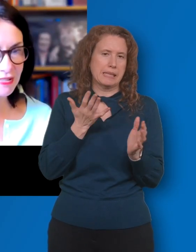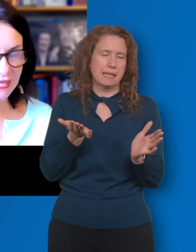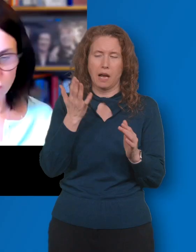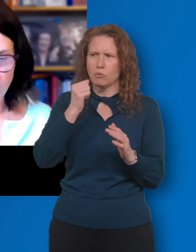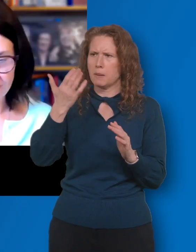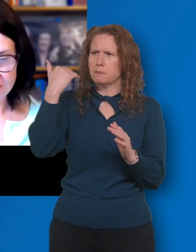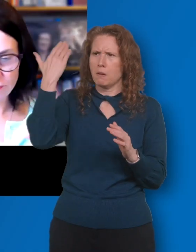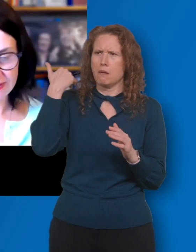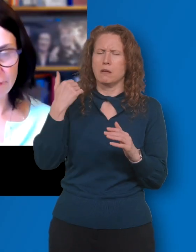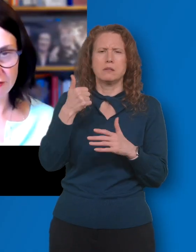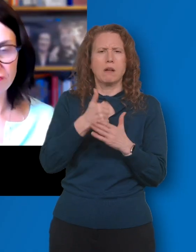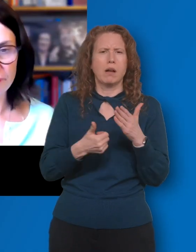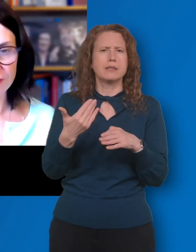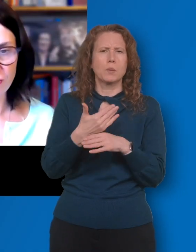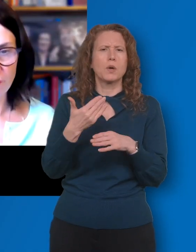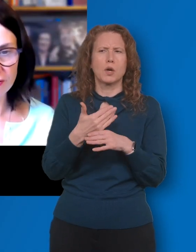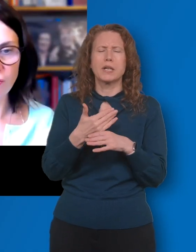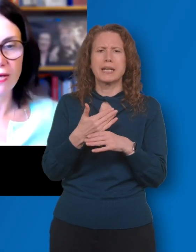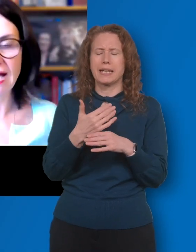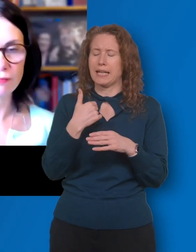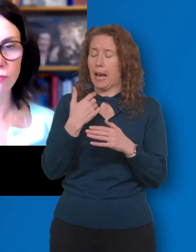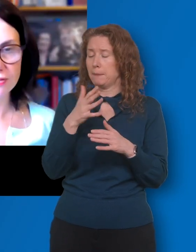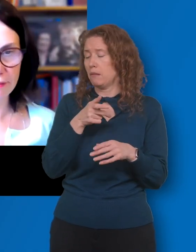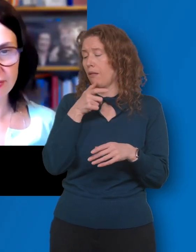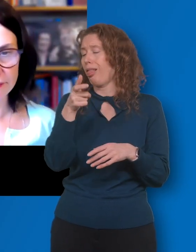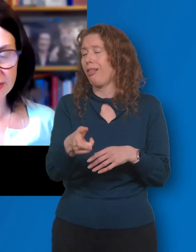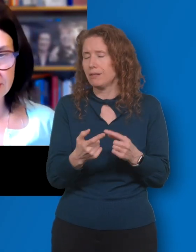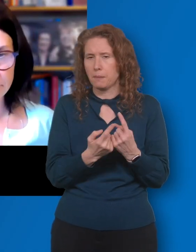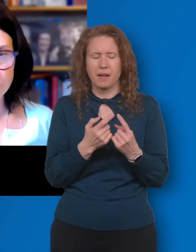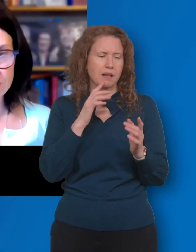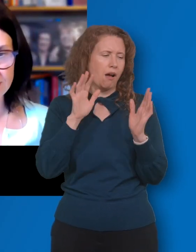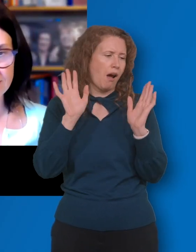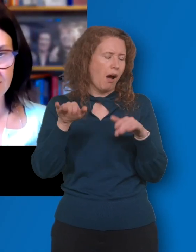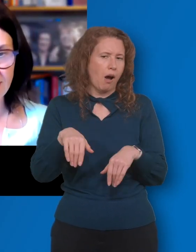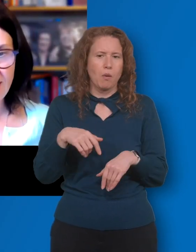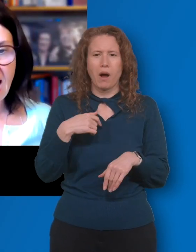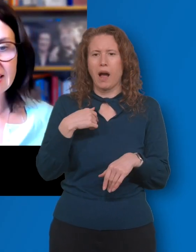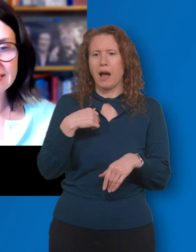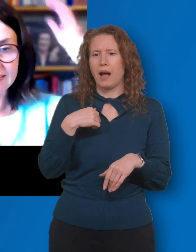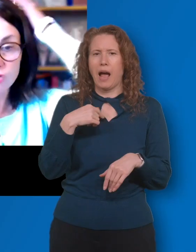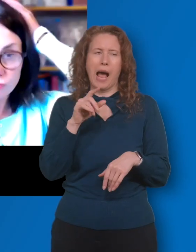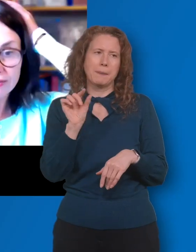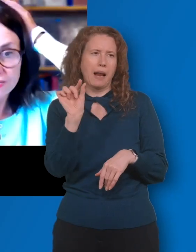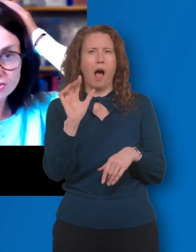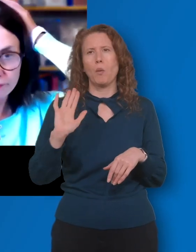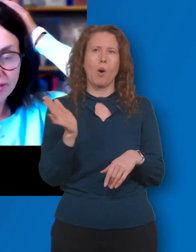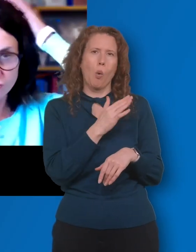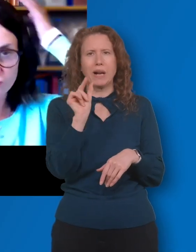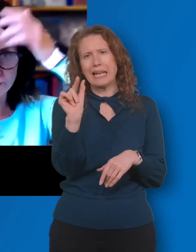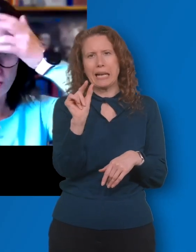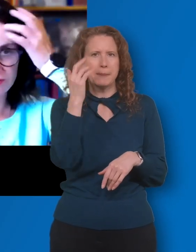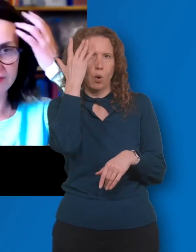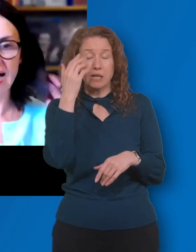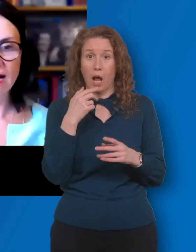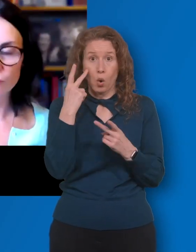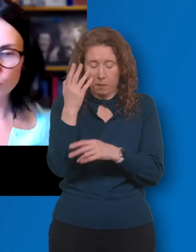I started working in this space, I made a flippant comment, oh, aren't we all sometimes a little bit autistic? And I still cringe back to